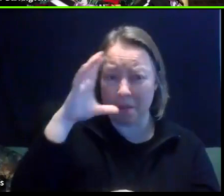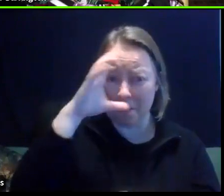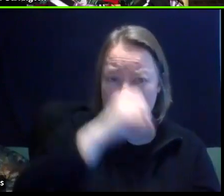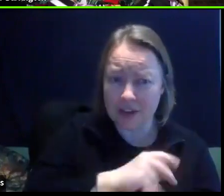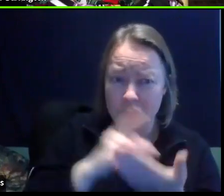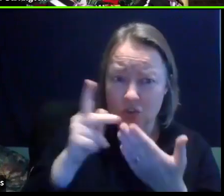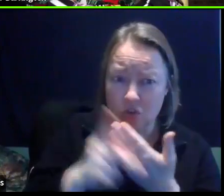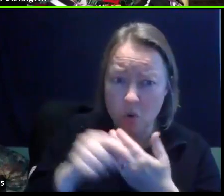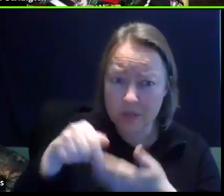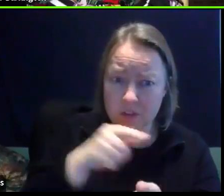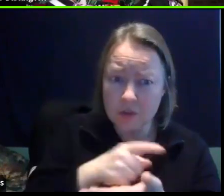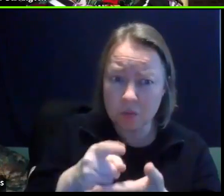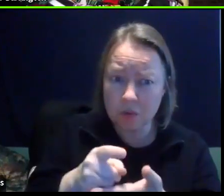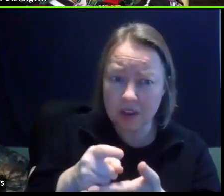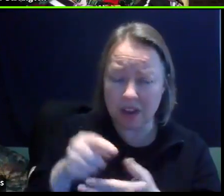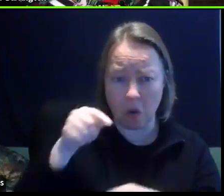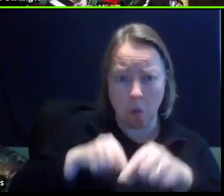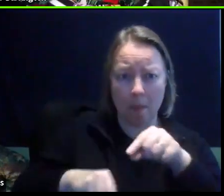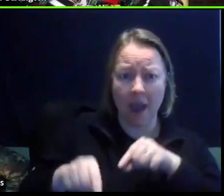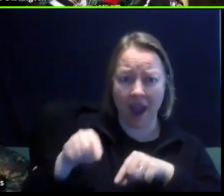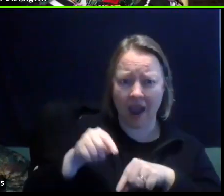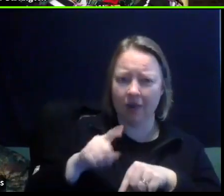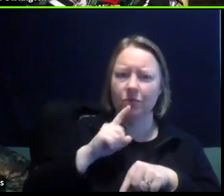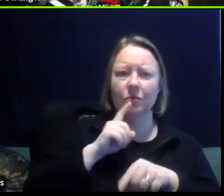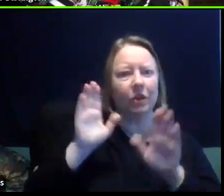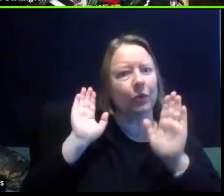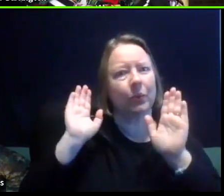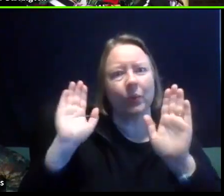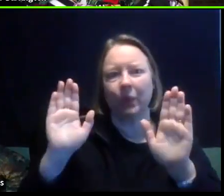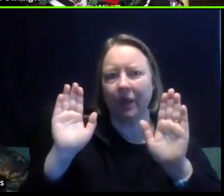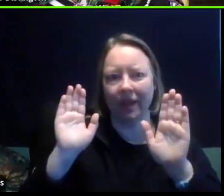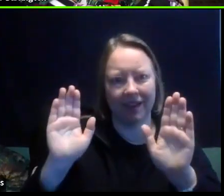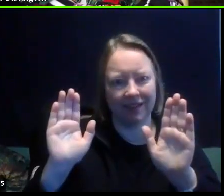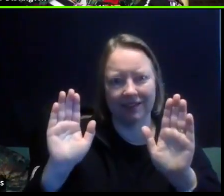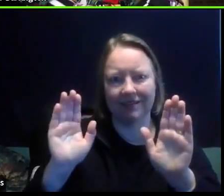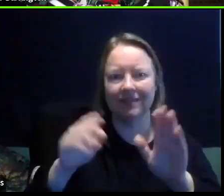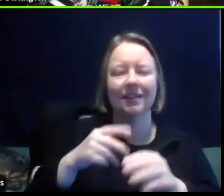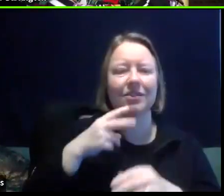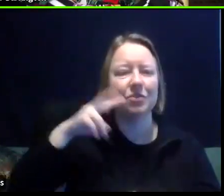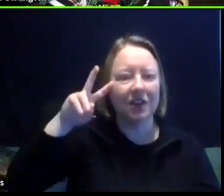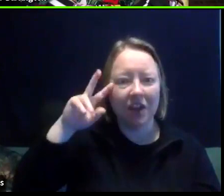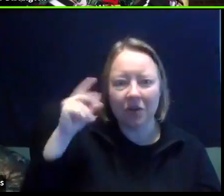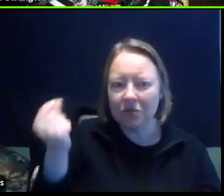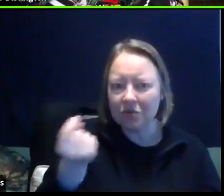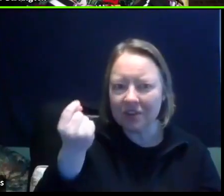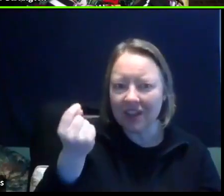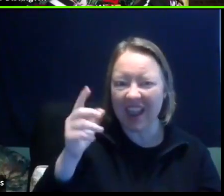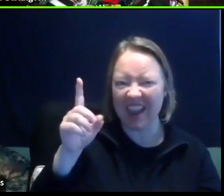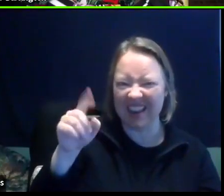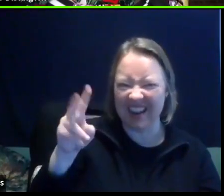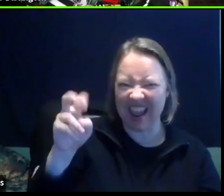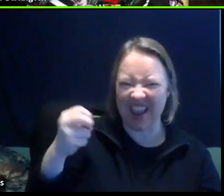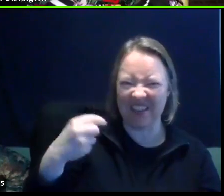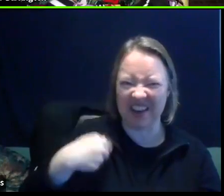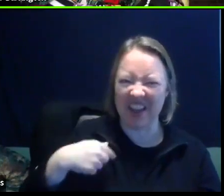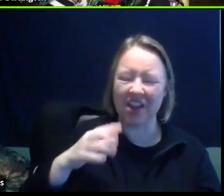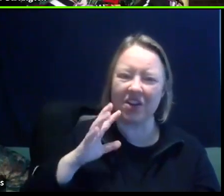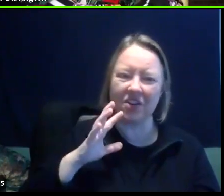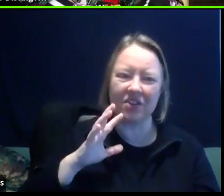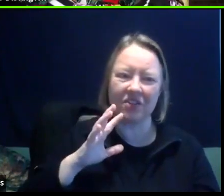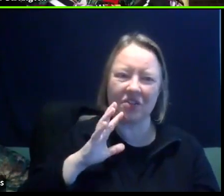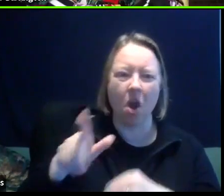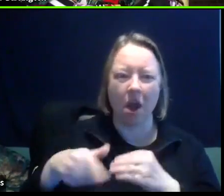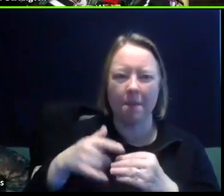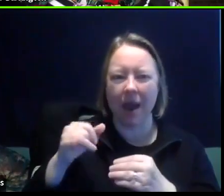week, it was really, really great. On Tuesday, Dave and I, it was Talk About It